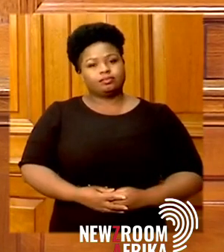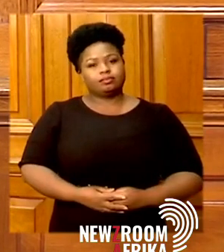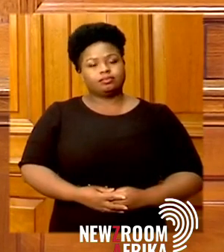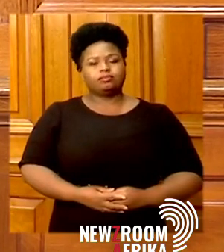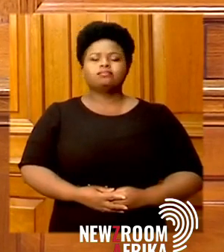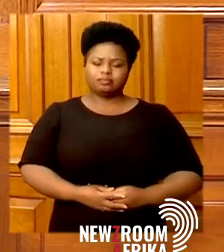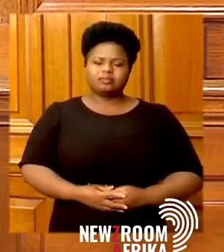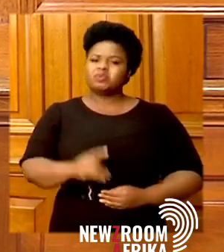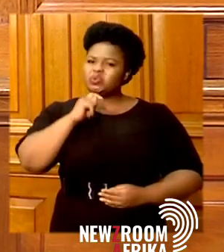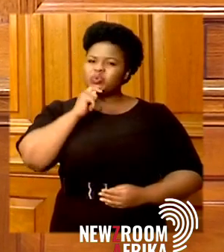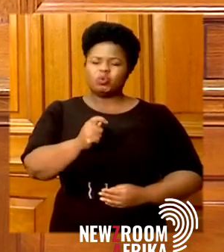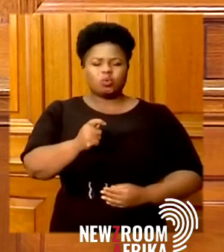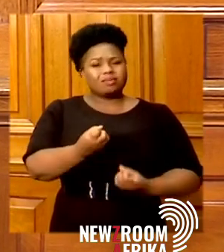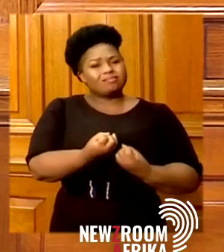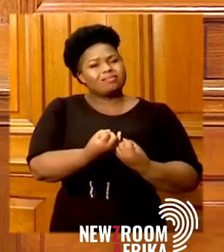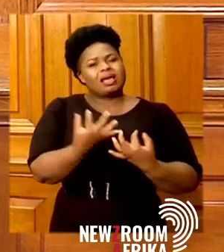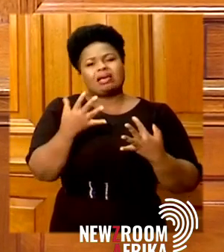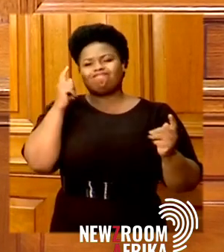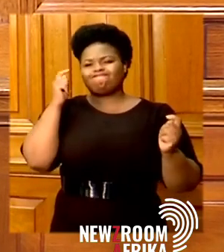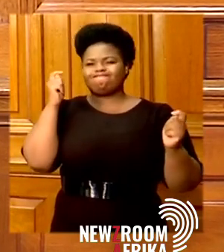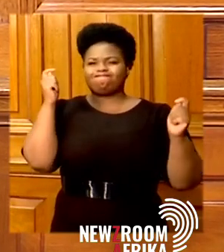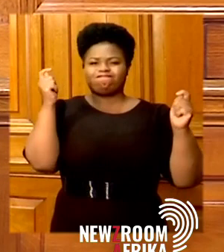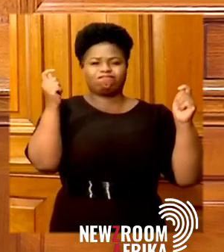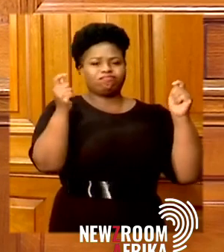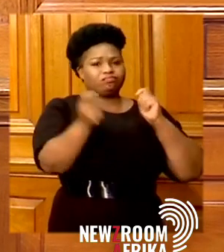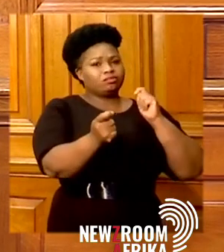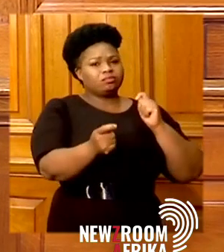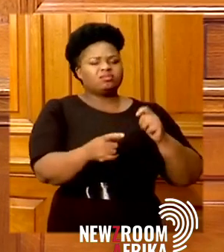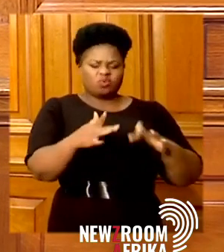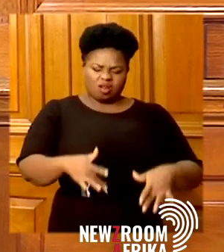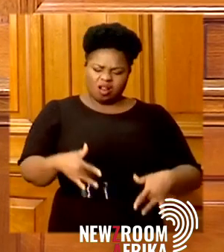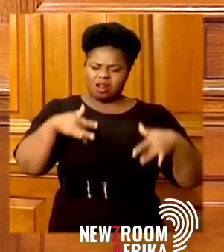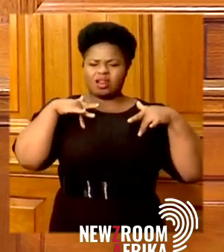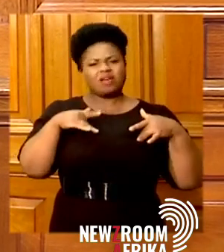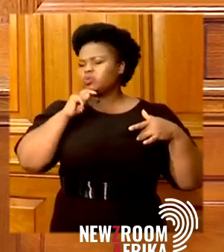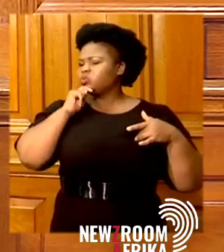So much has changed in our country and in our lives.